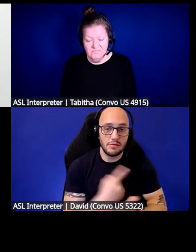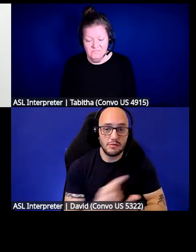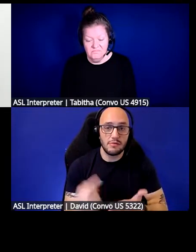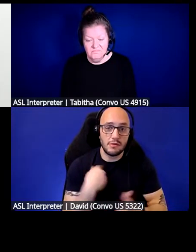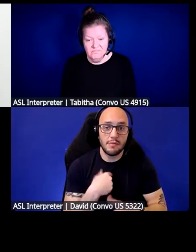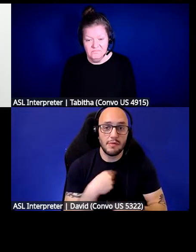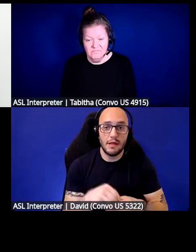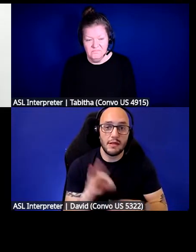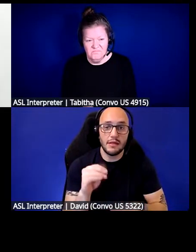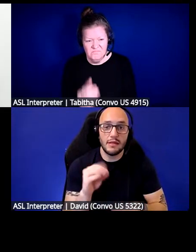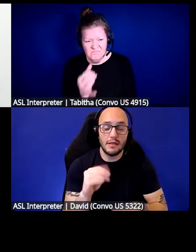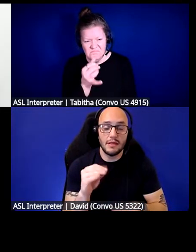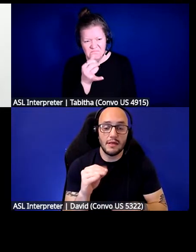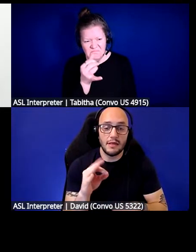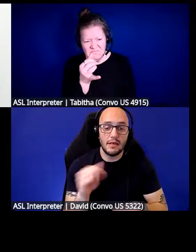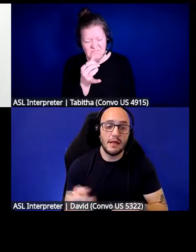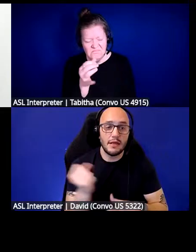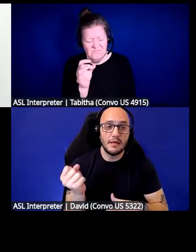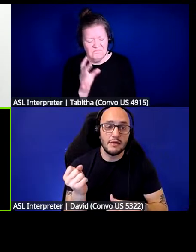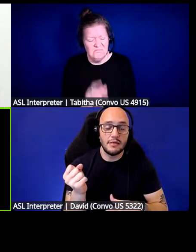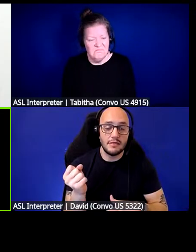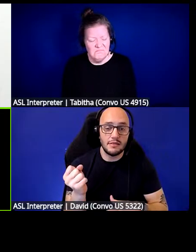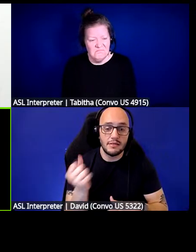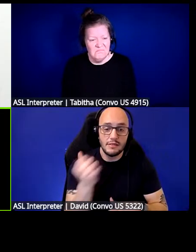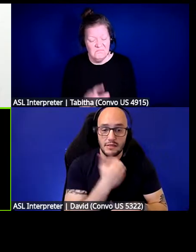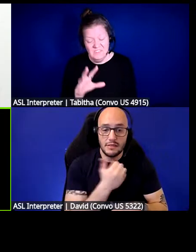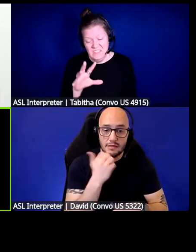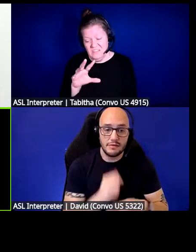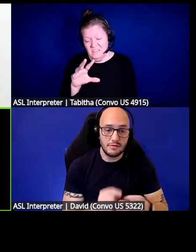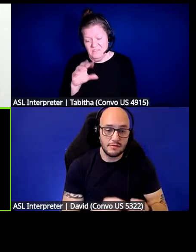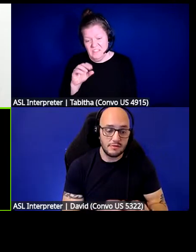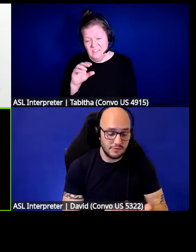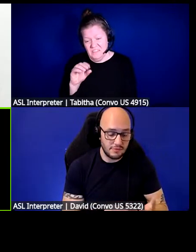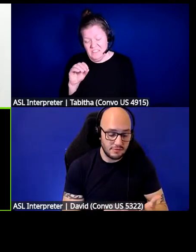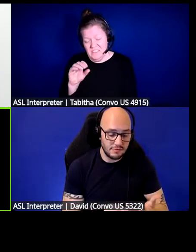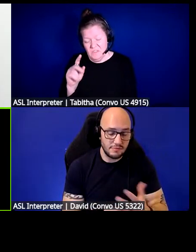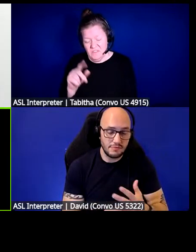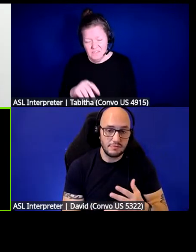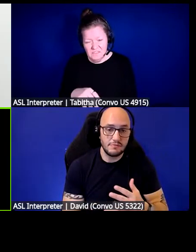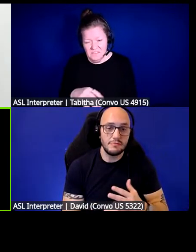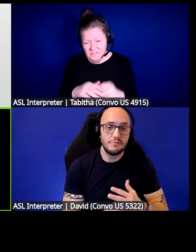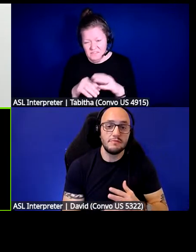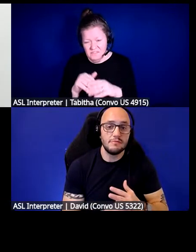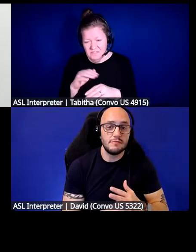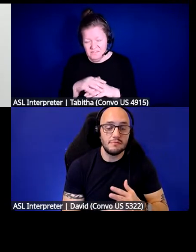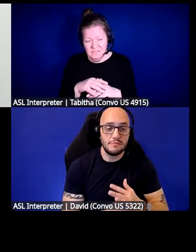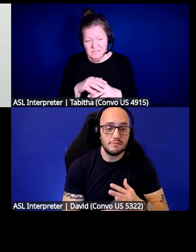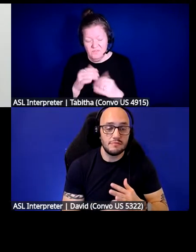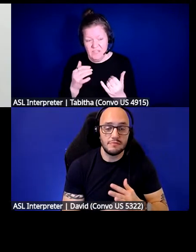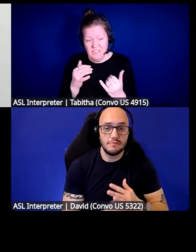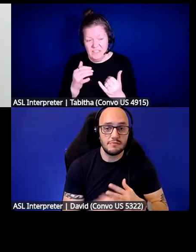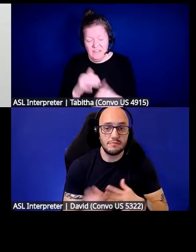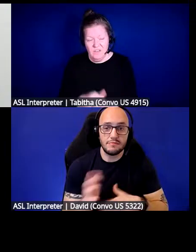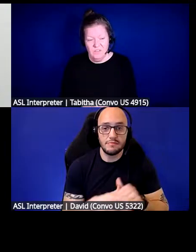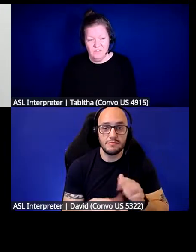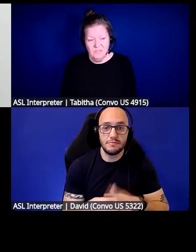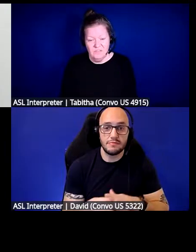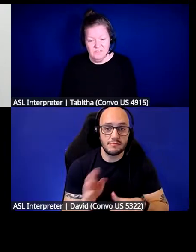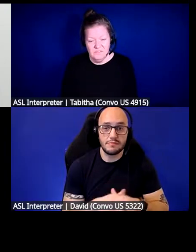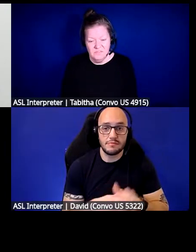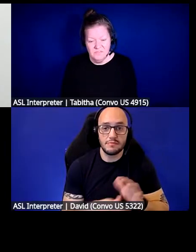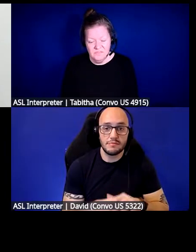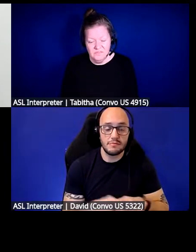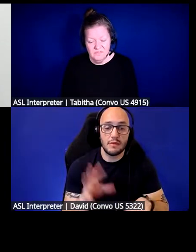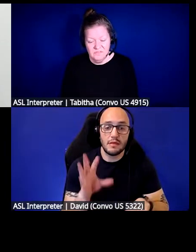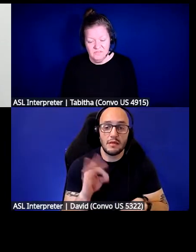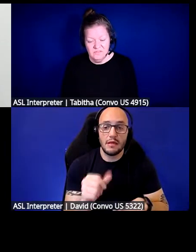every Ooh, day. we're Uh, at 50 or 10 Okay, that's enough. Celsius That's right enough. now, no, and it 90 isn't is even. not pleasant. Don't get me